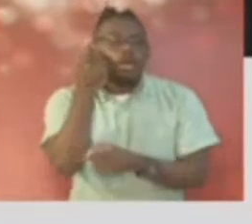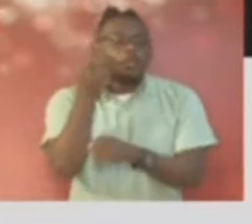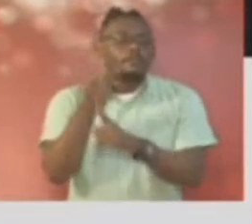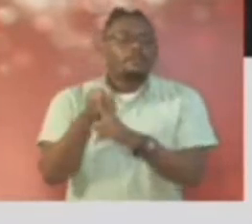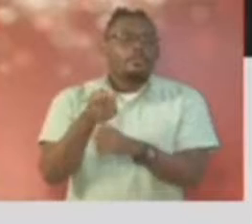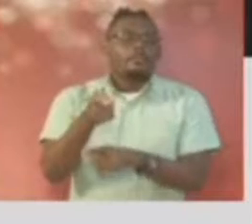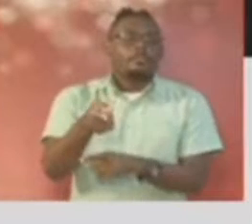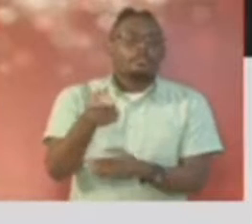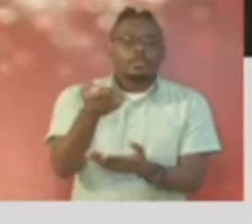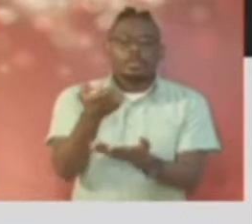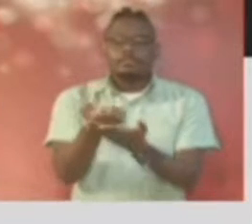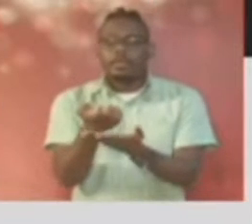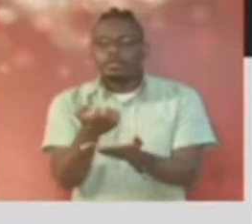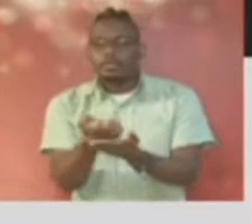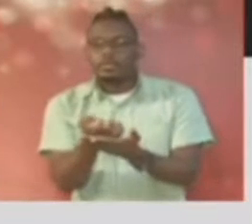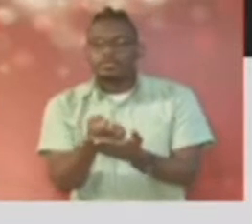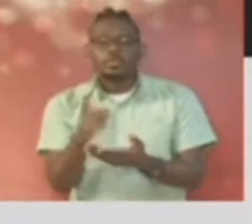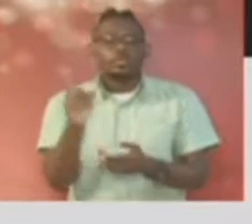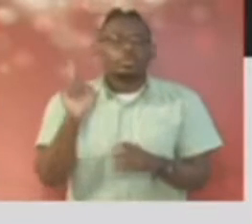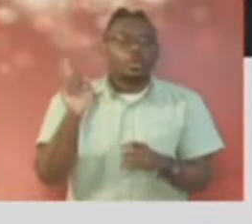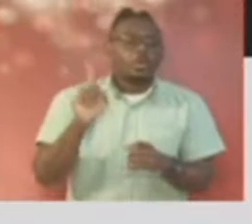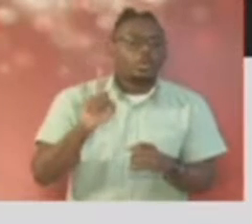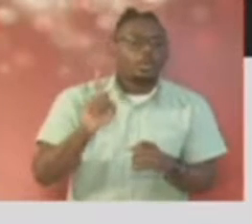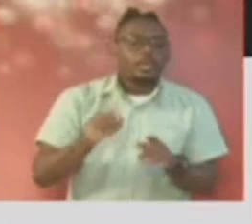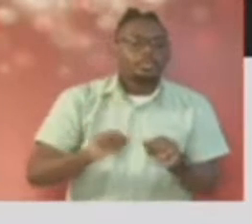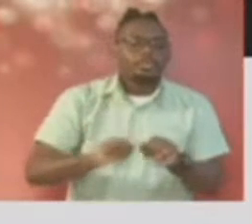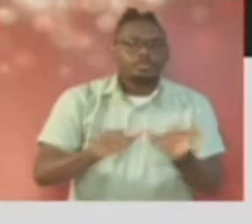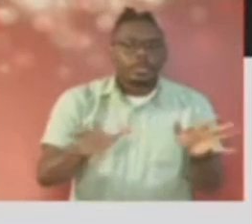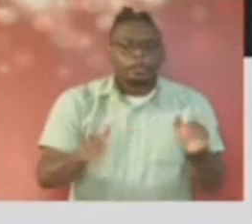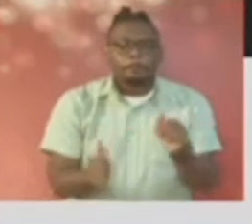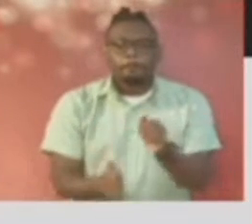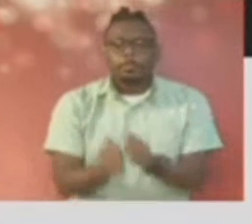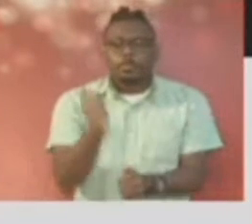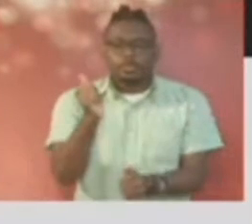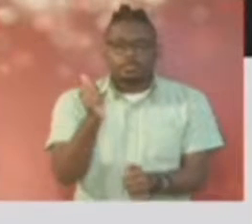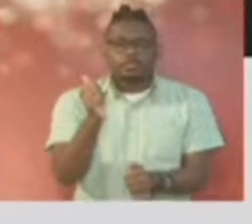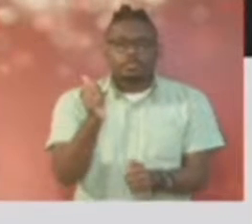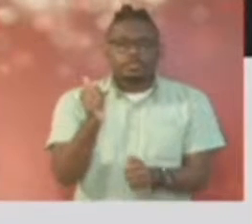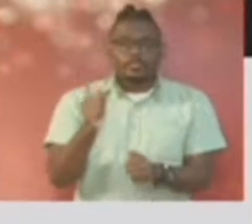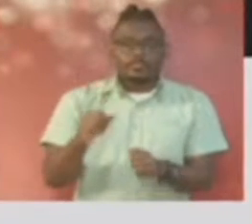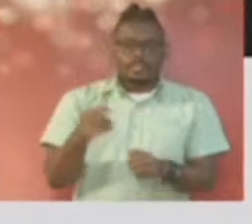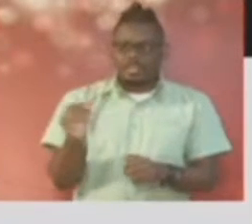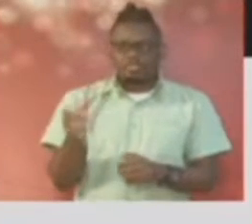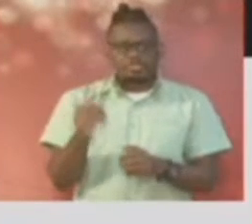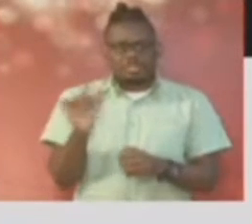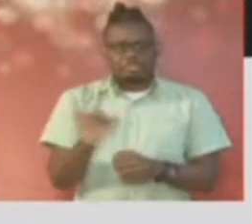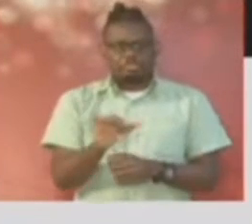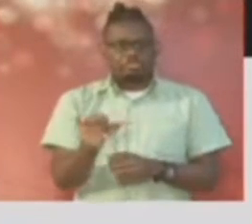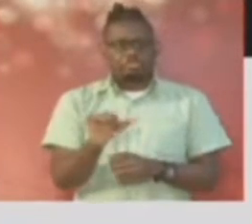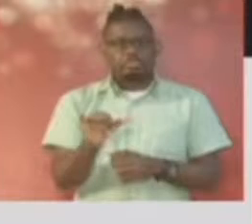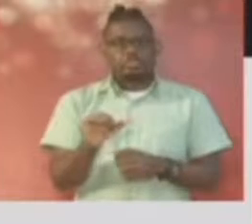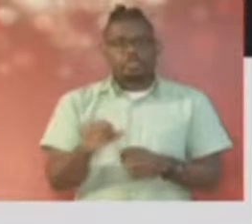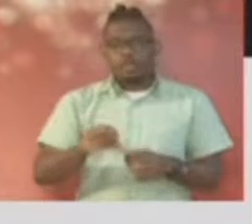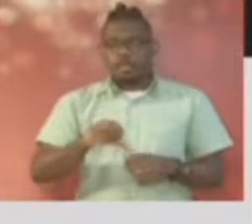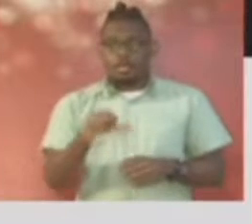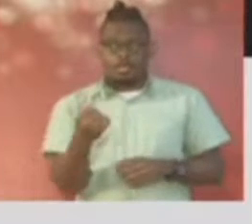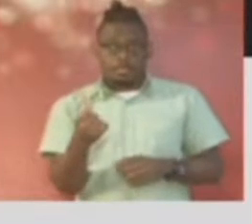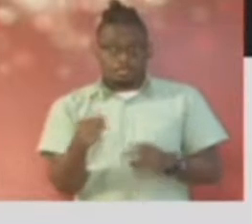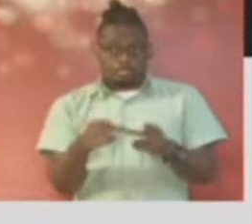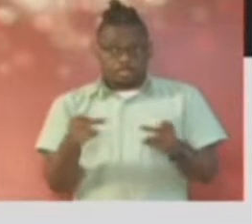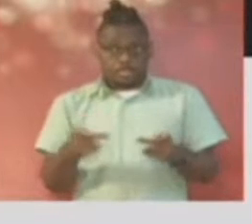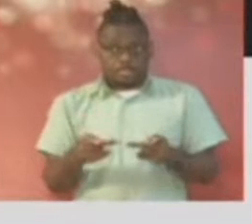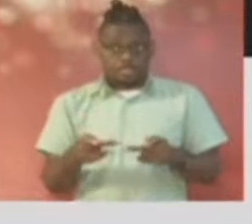decision-making. Much like St. George Central, we have done similar maps and analyses for County Caroni, which we see